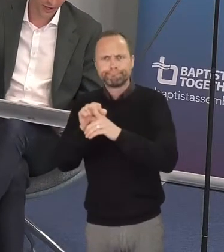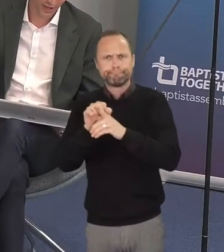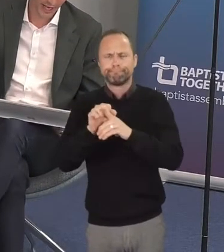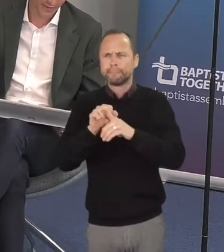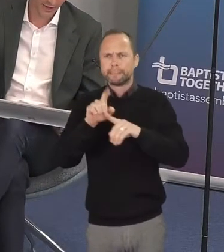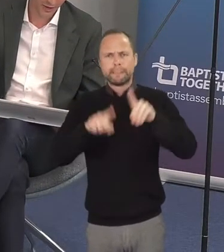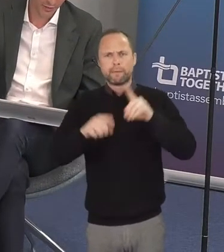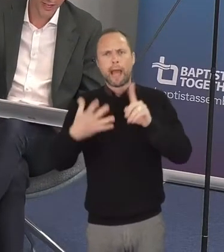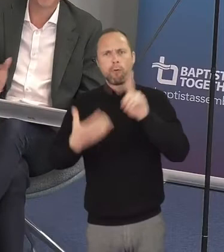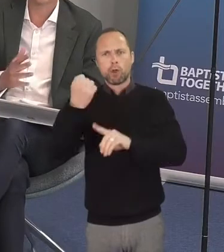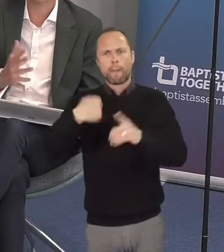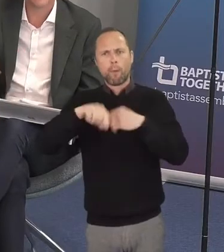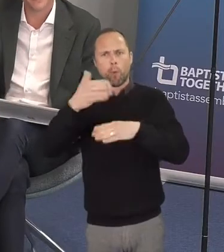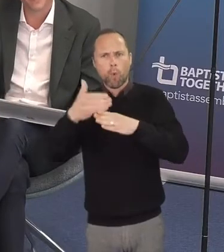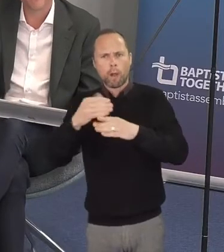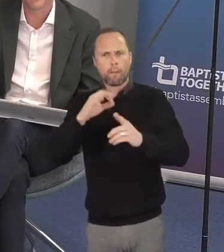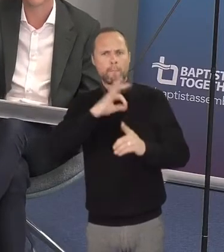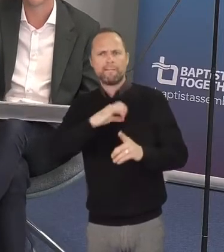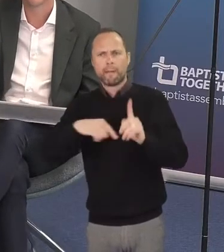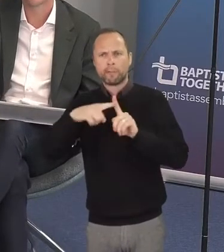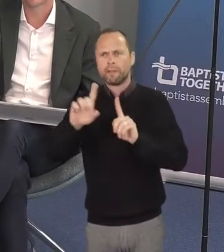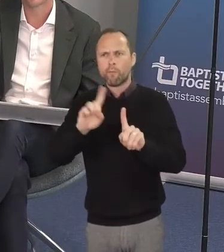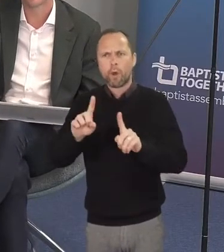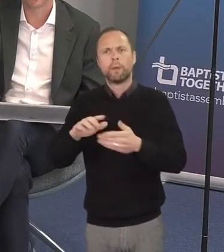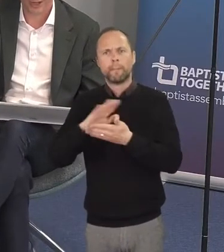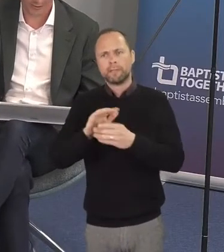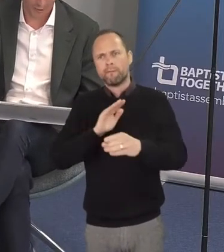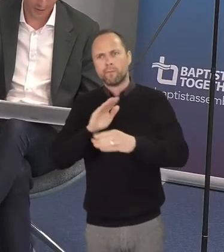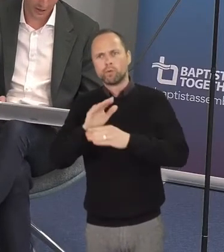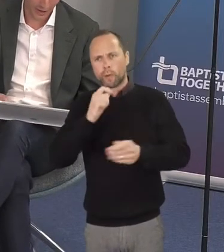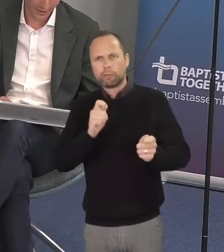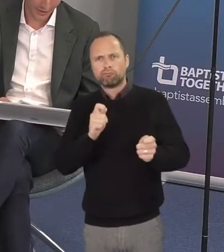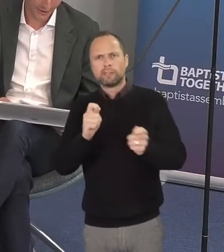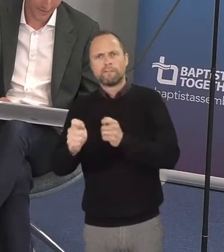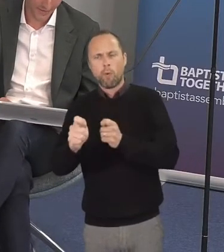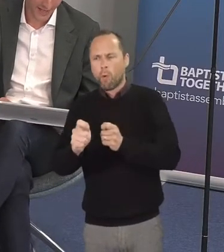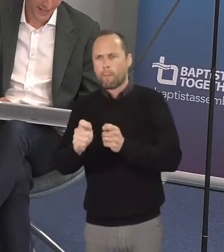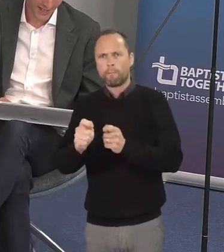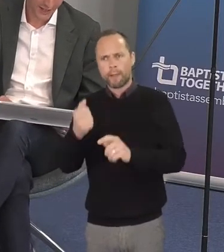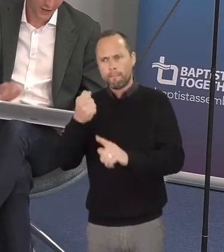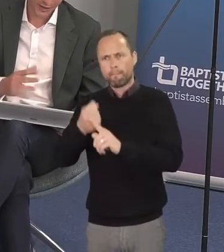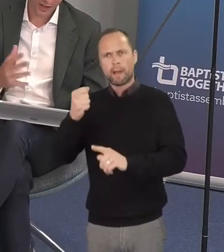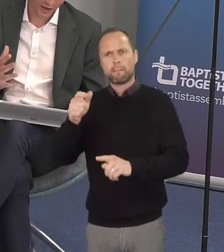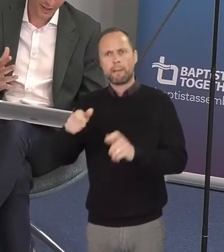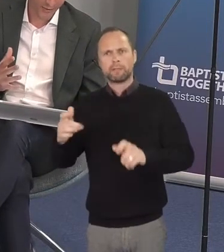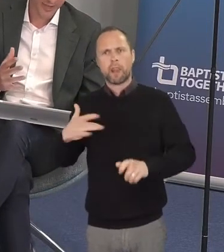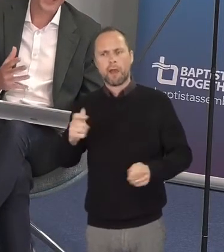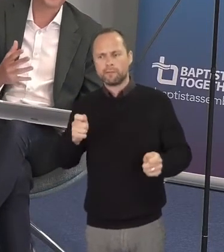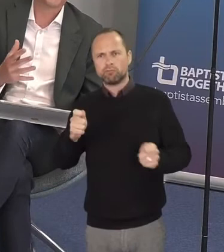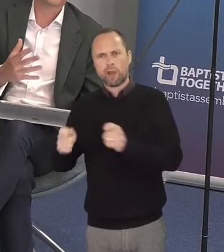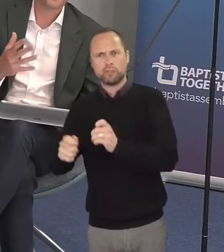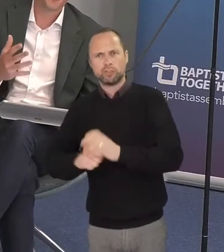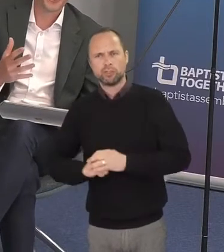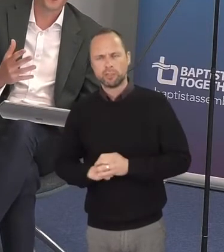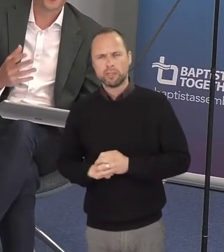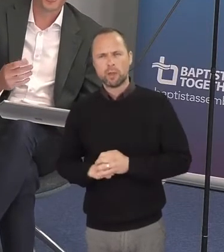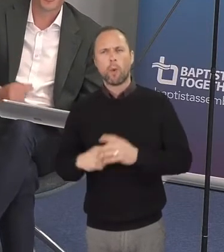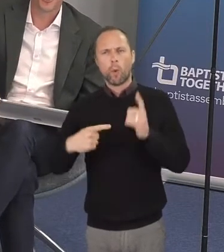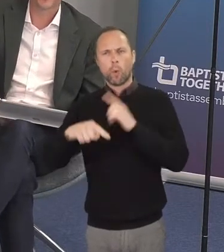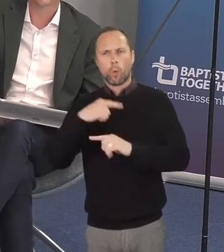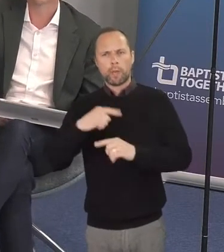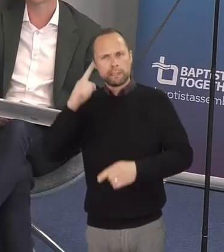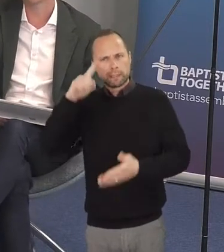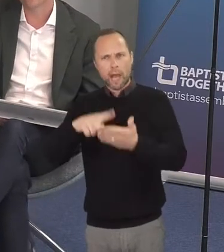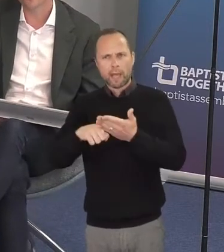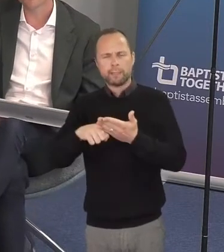the fruit of our labour so that we could have the biggest impact on transforming lives. And so it was in light of that we set ourselves this